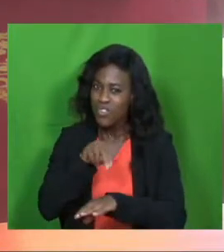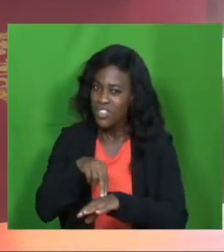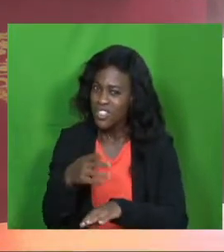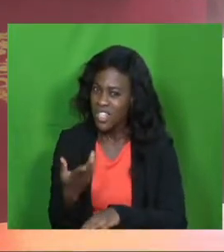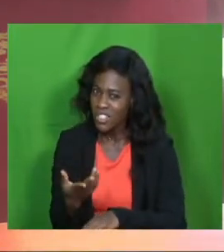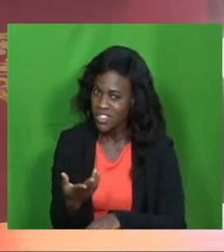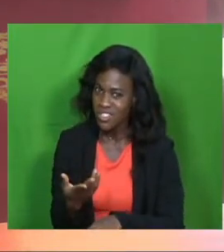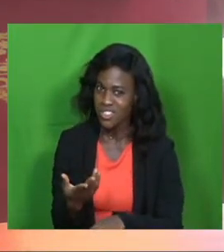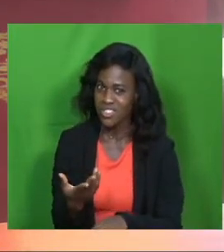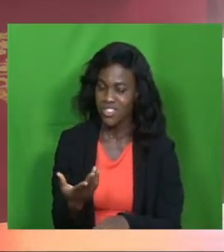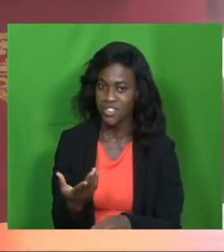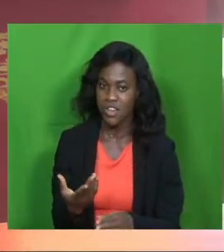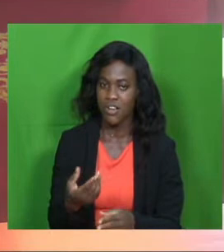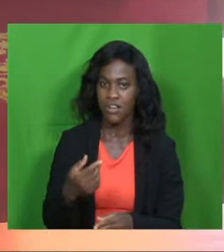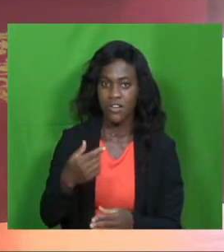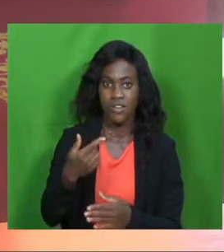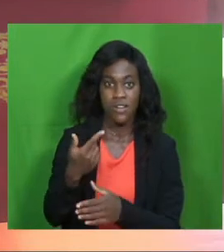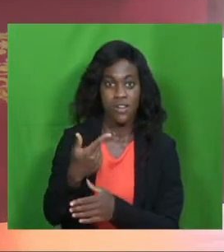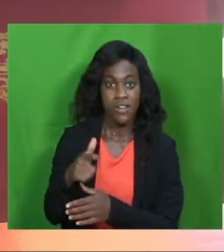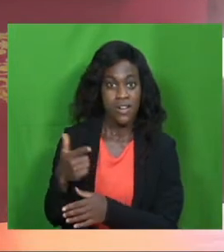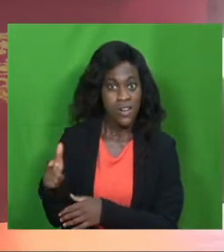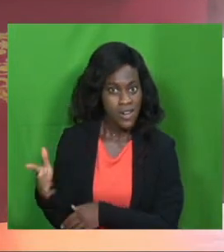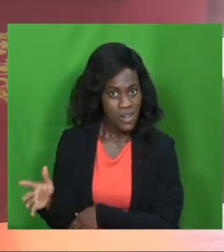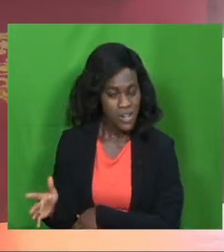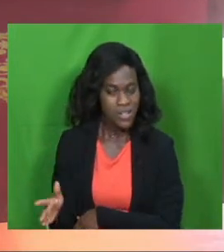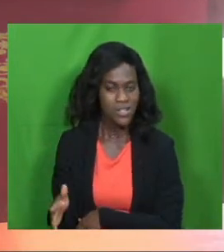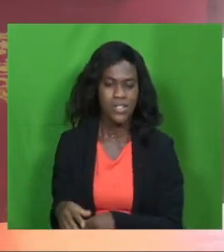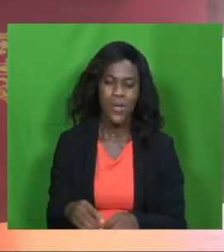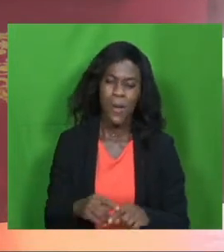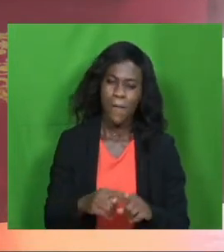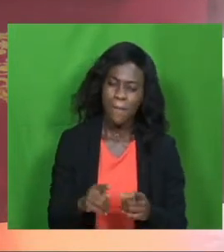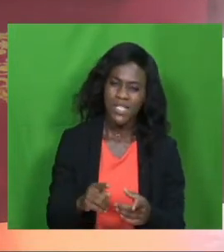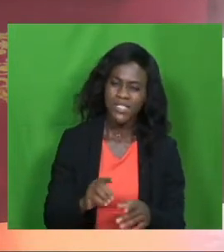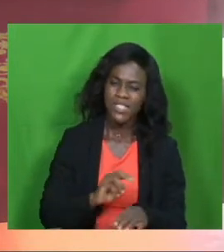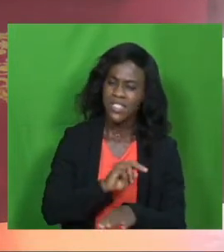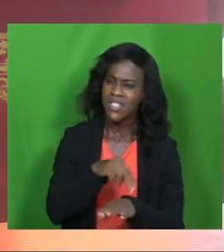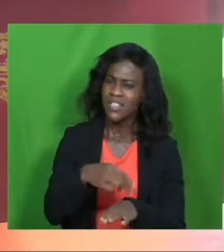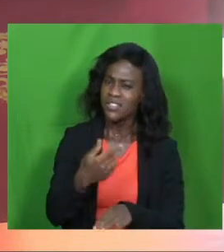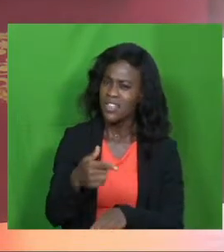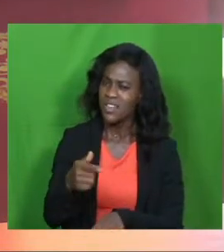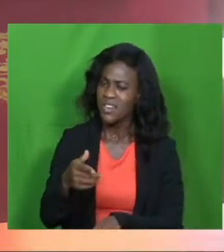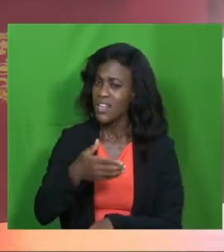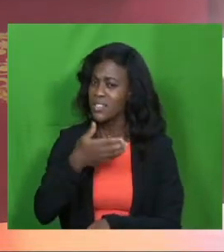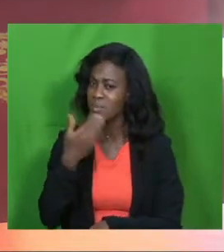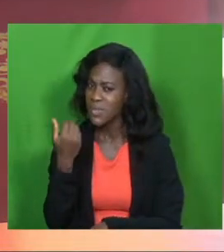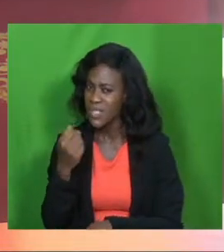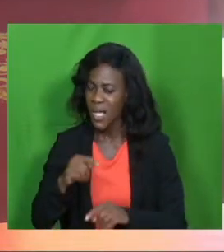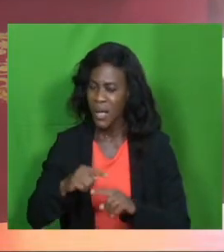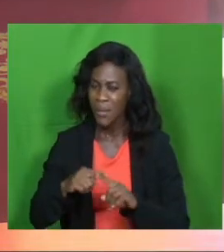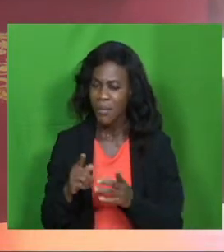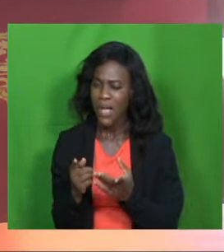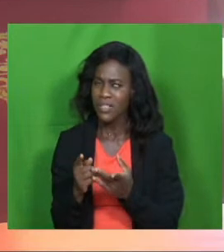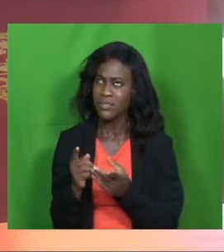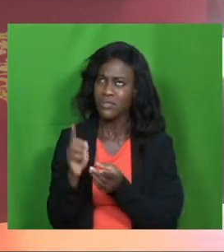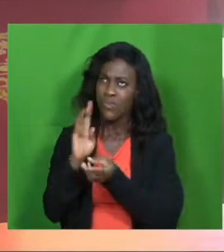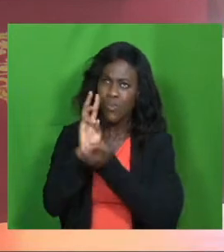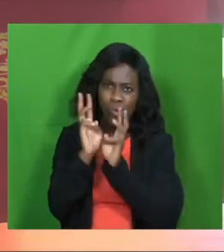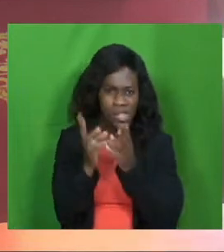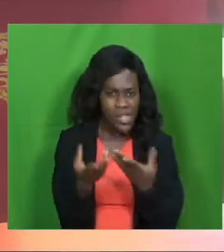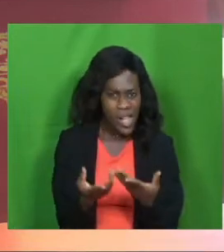preferably the natural grass will be more preferable. But the conditions, especially the weather conditions and the maintenance